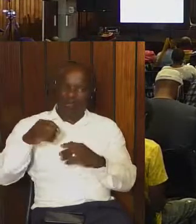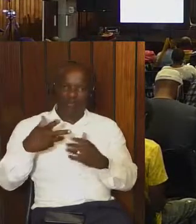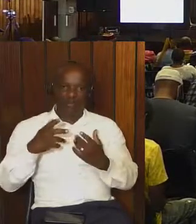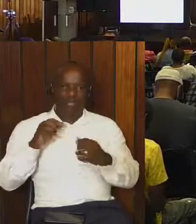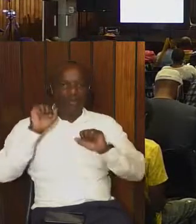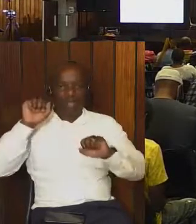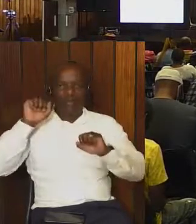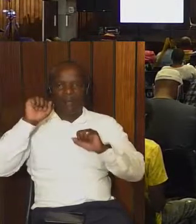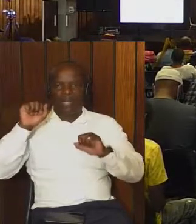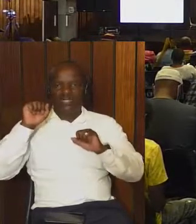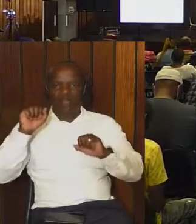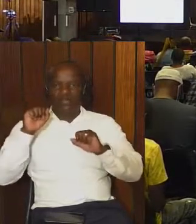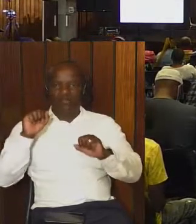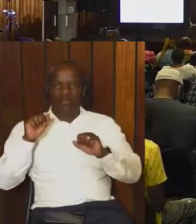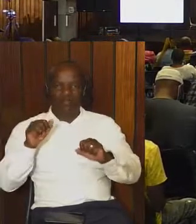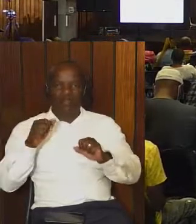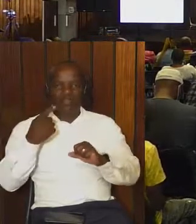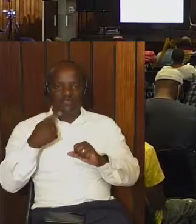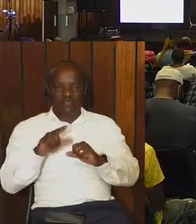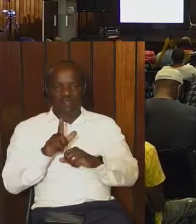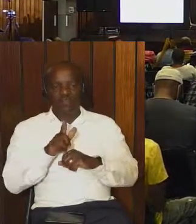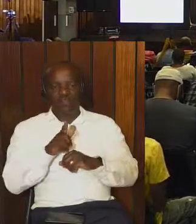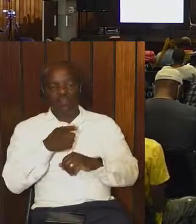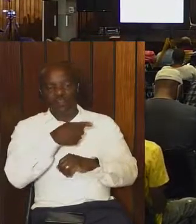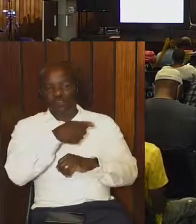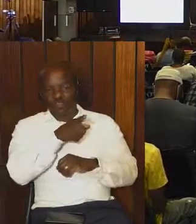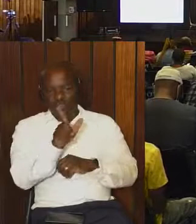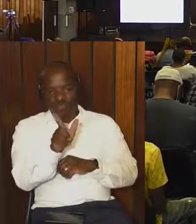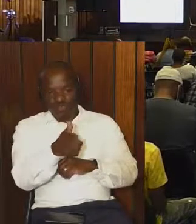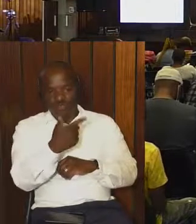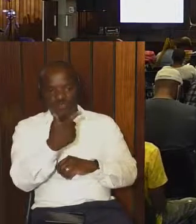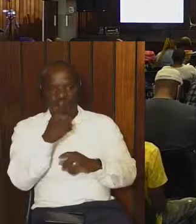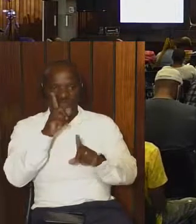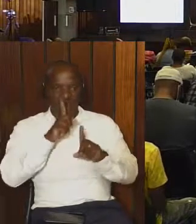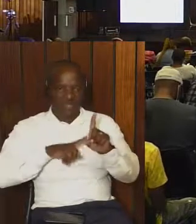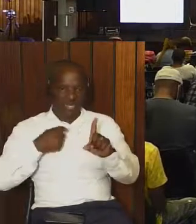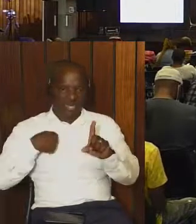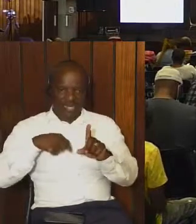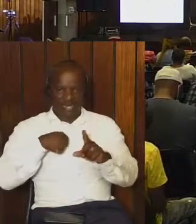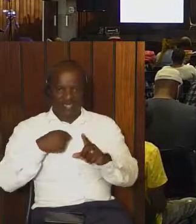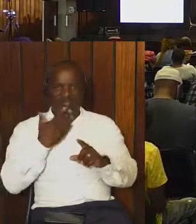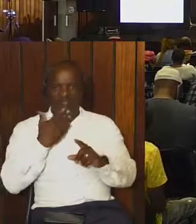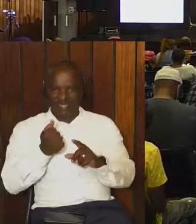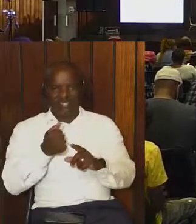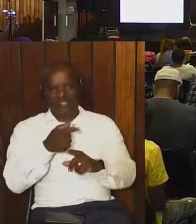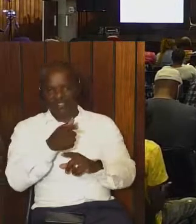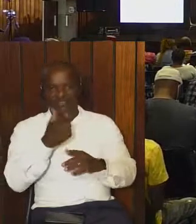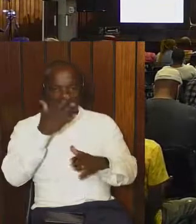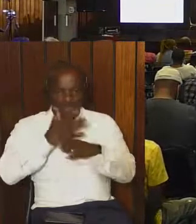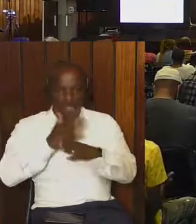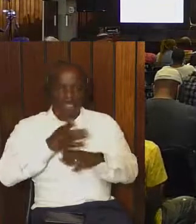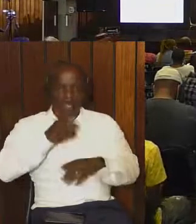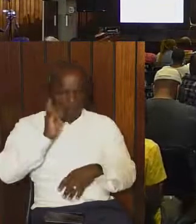ba matchetse. Ka ntho tse etsuwang ke lona. Ke a leboha hle. E ke le sebetseng ra lekupa.